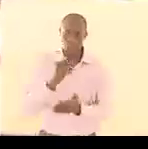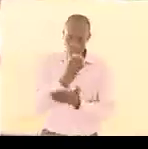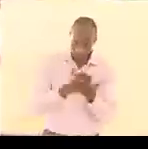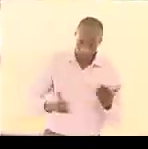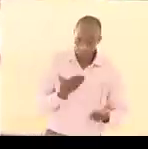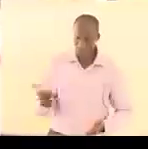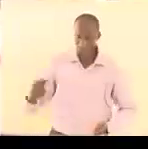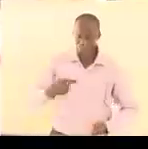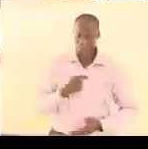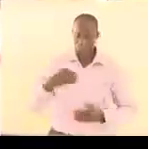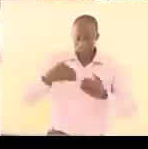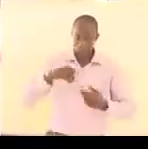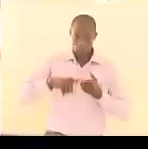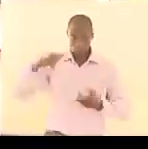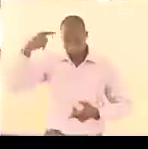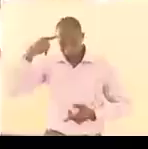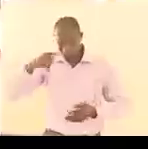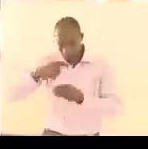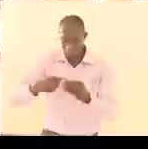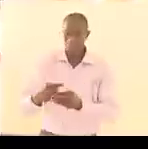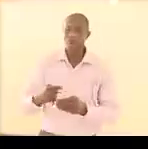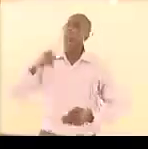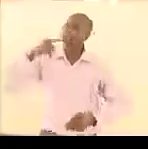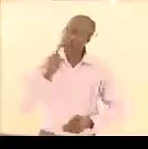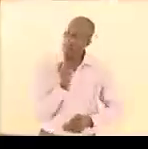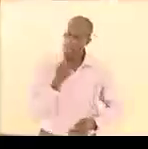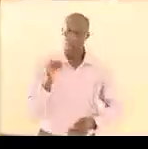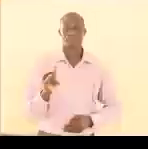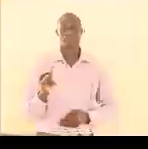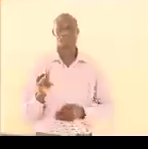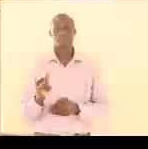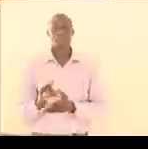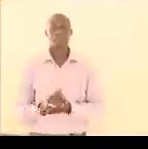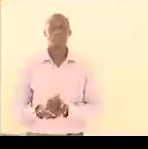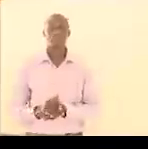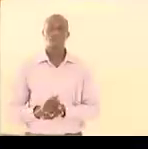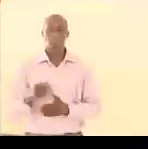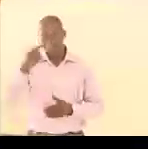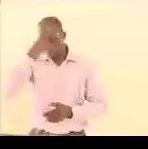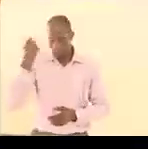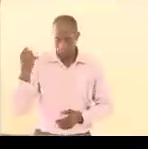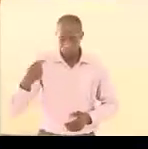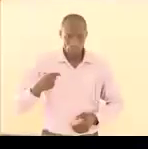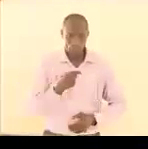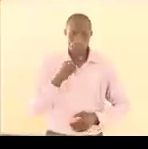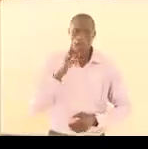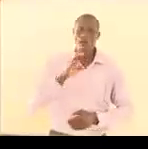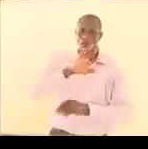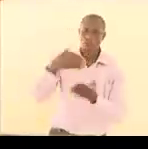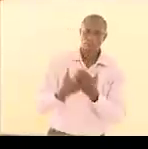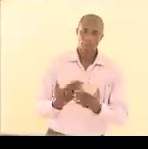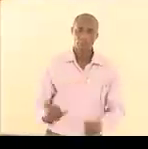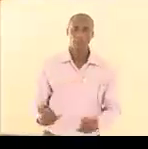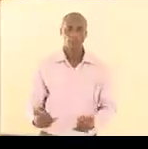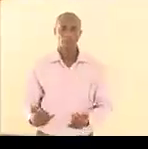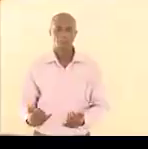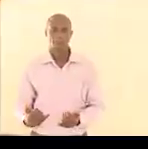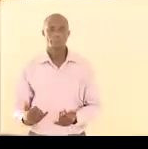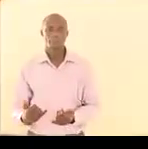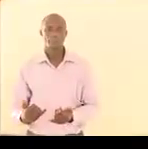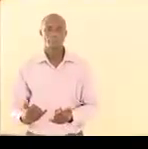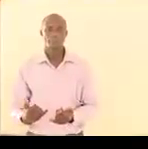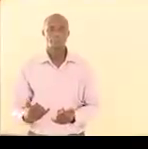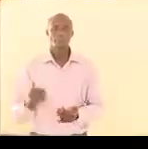This is something that we need to reflect upon. Serious. It's very serious. Because we have all now been